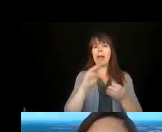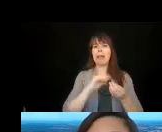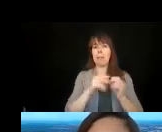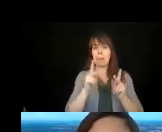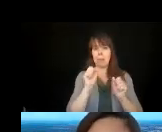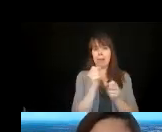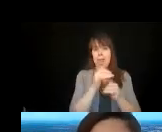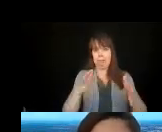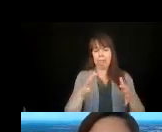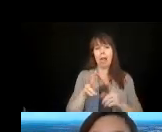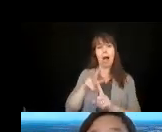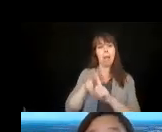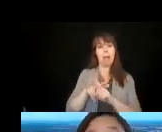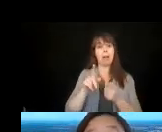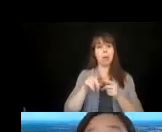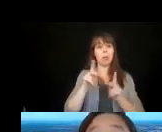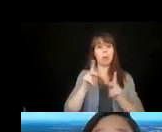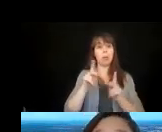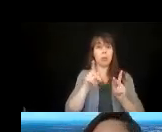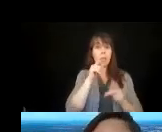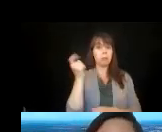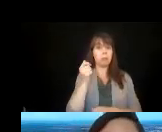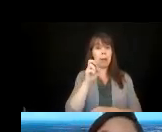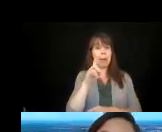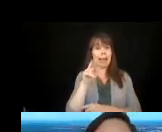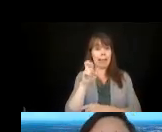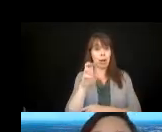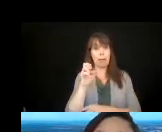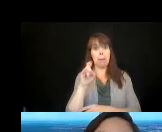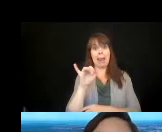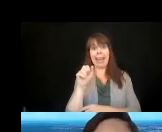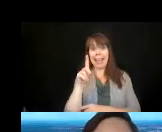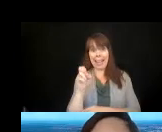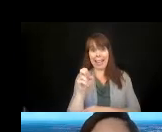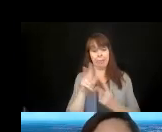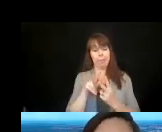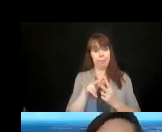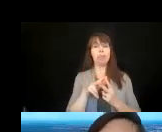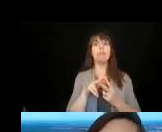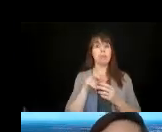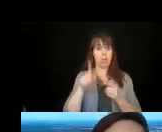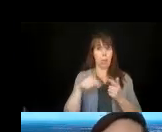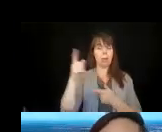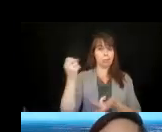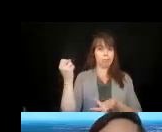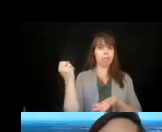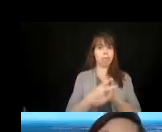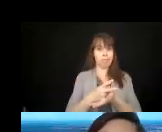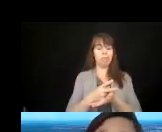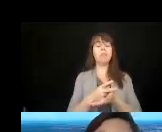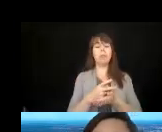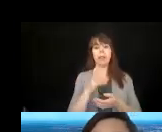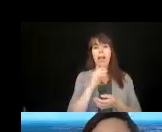to Medicare and Medicaid populations as well soon, once we have our conditions of participation met, and once we have